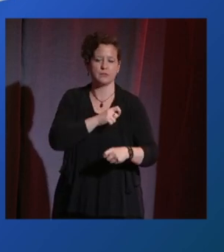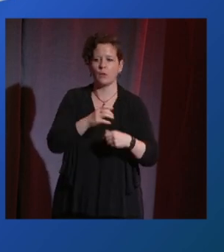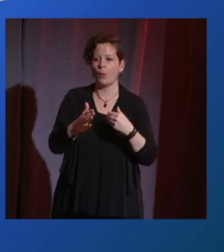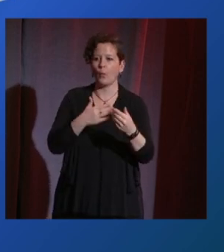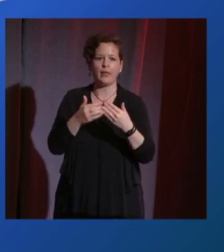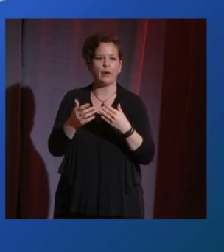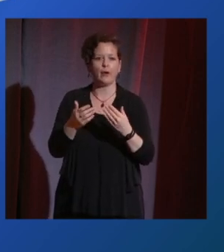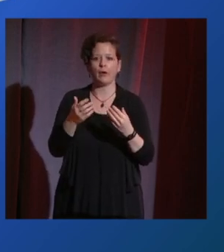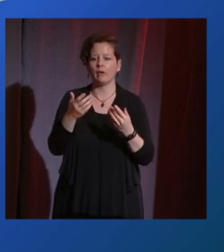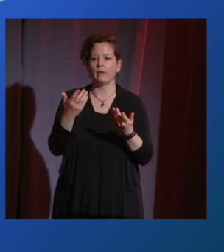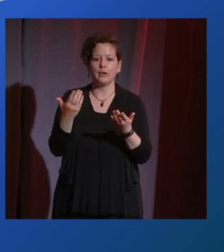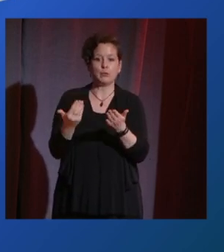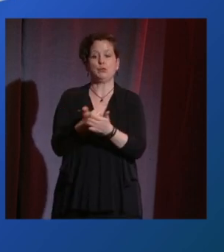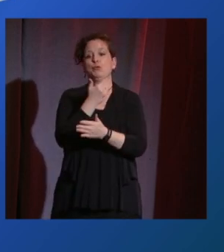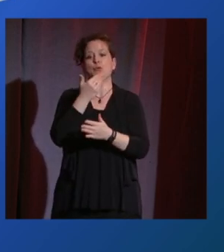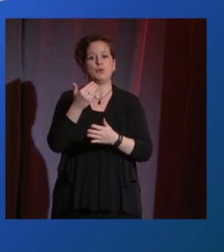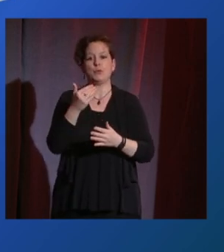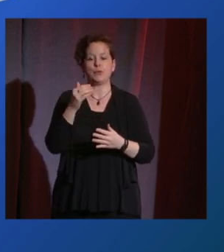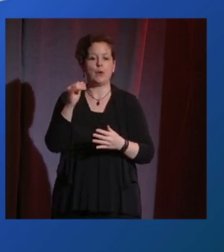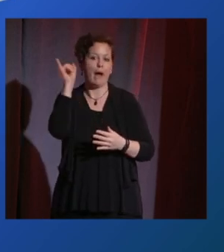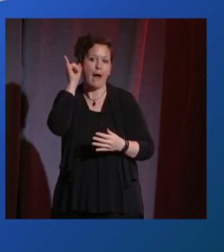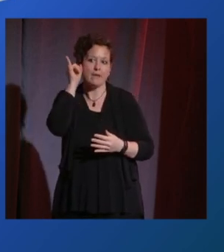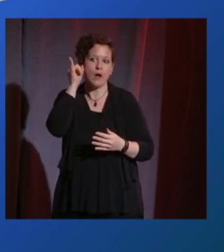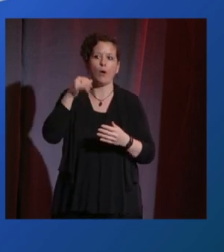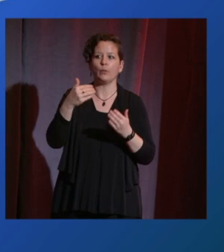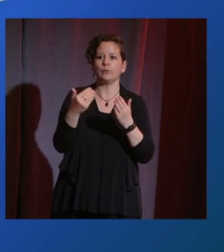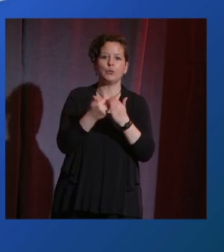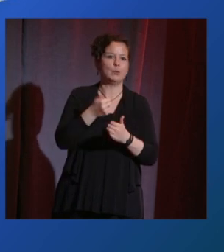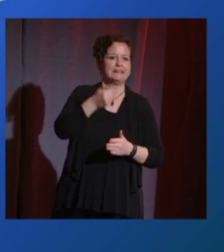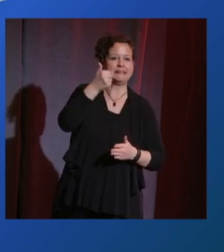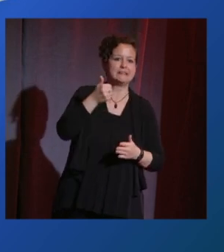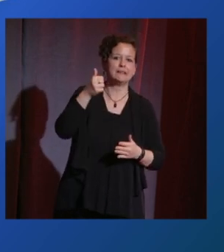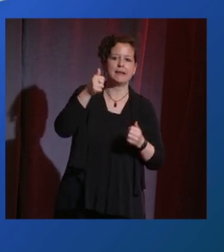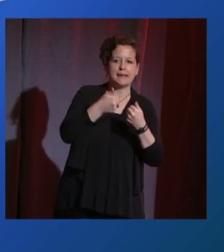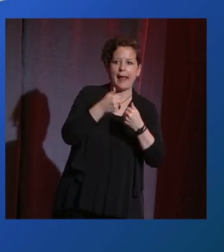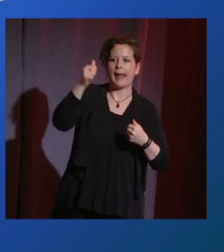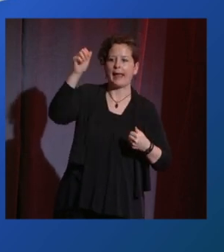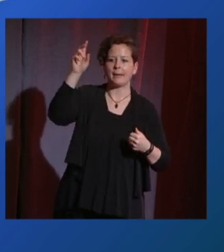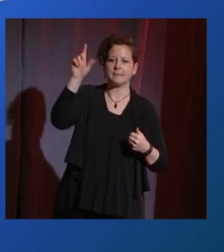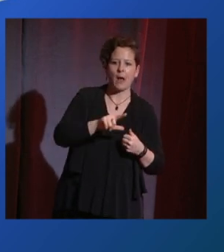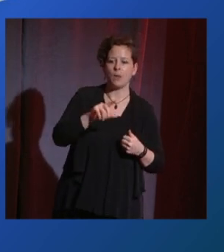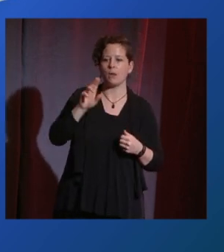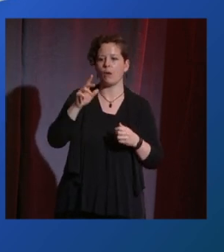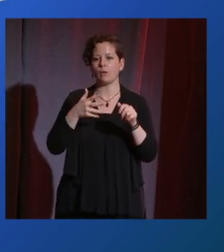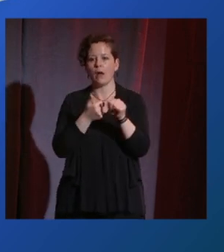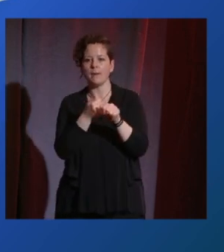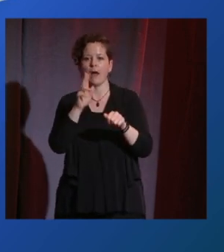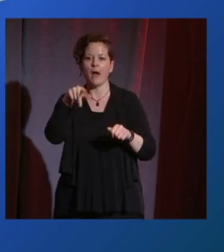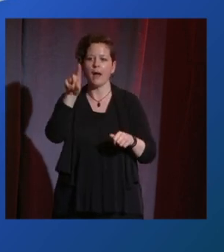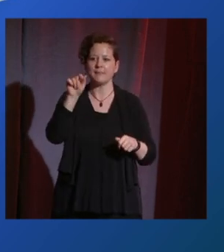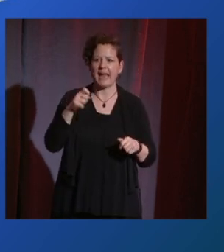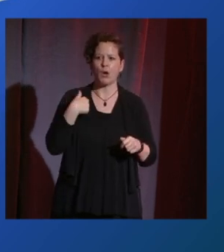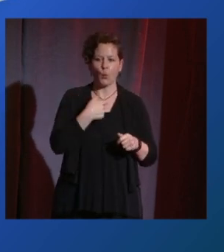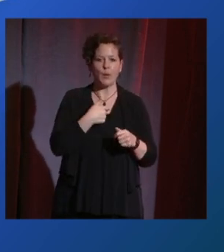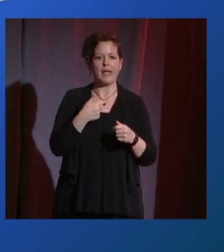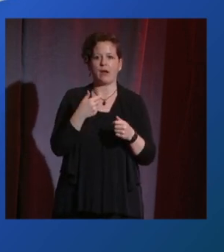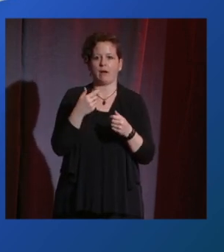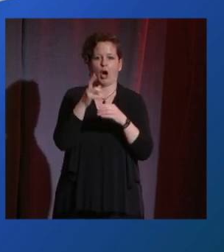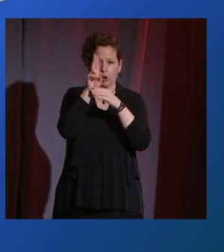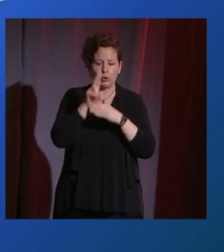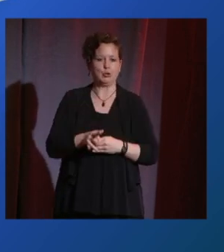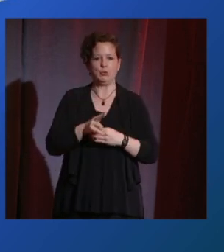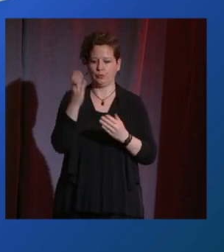newest iPhone coming out the newest app download the newest game update um you know we are continually learning and